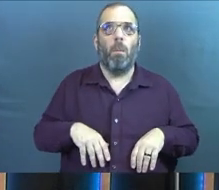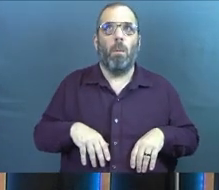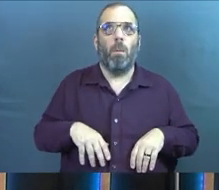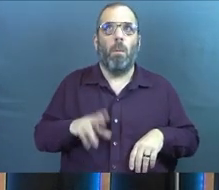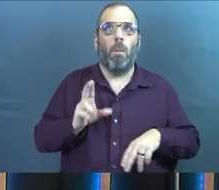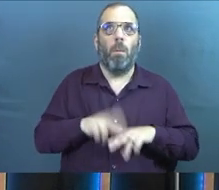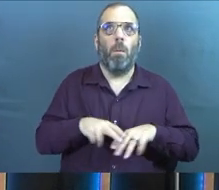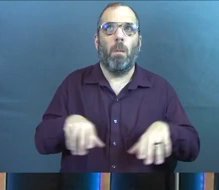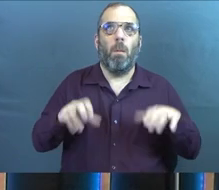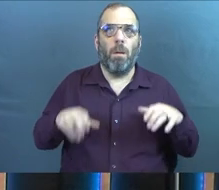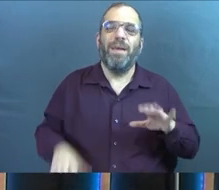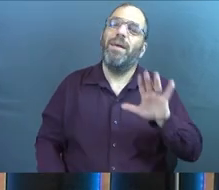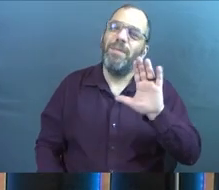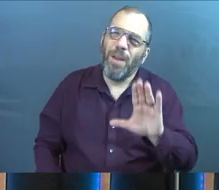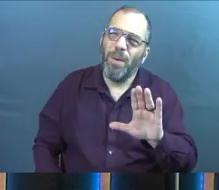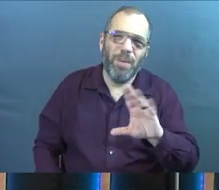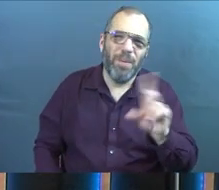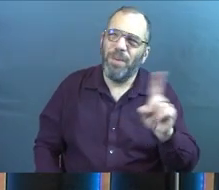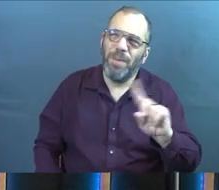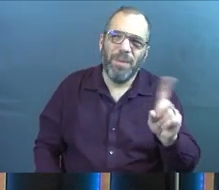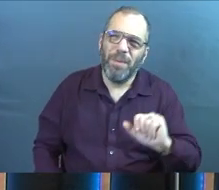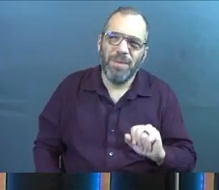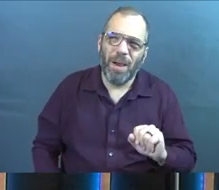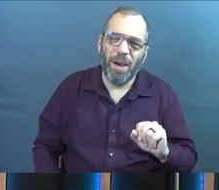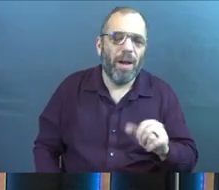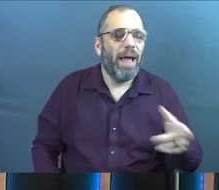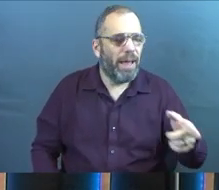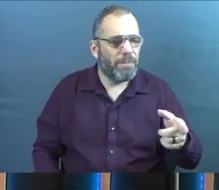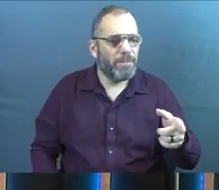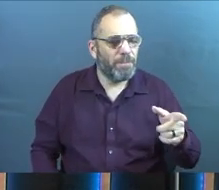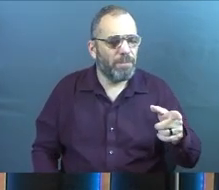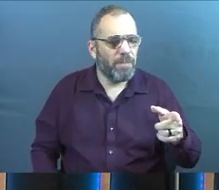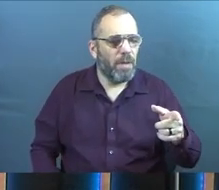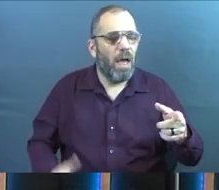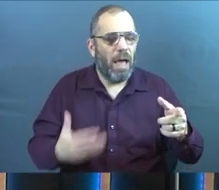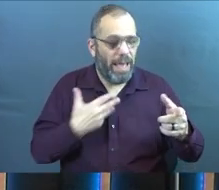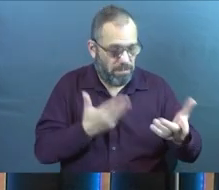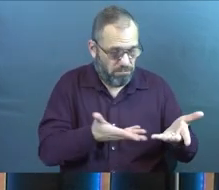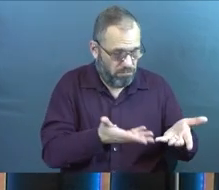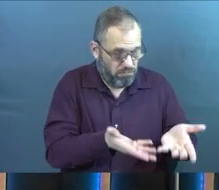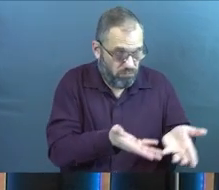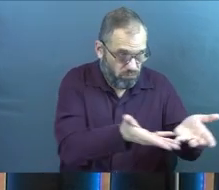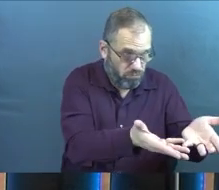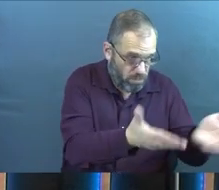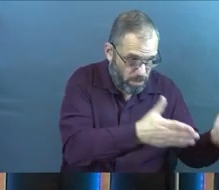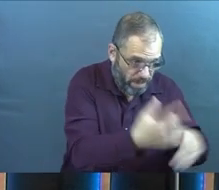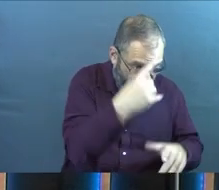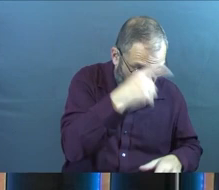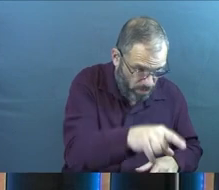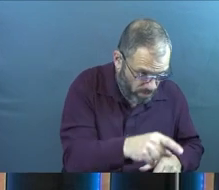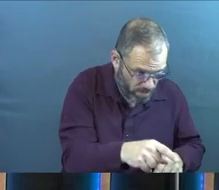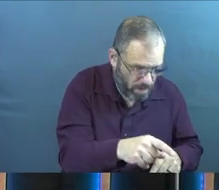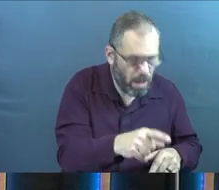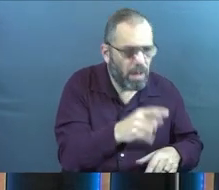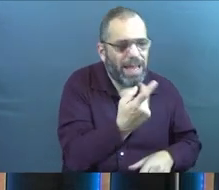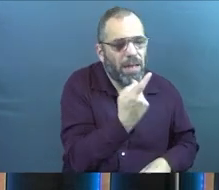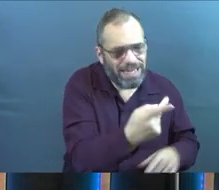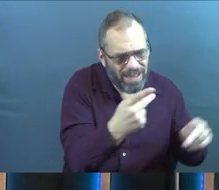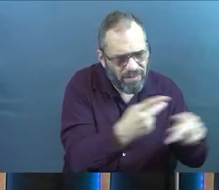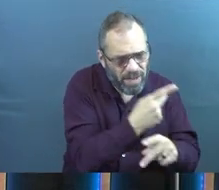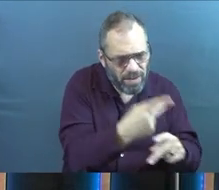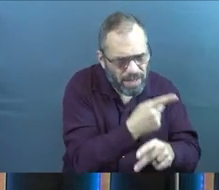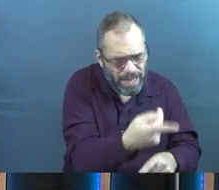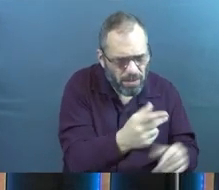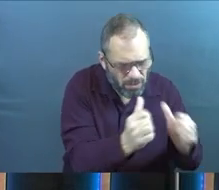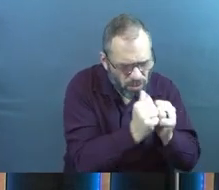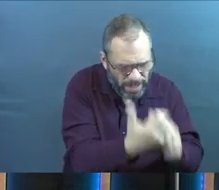Right? No, dude. He's like, hey, here's what I have for you. Let's figure this